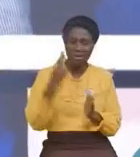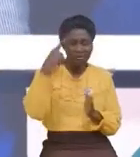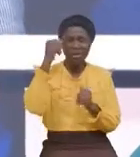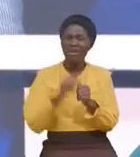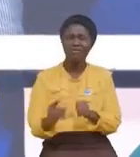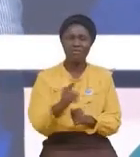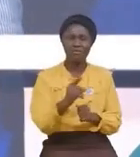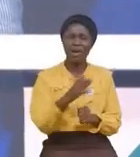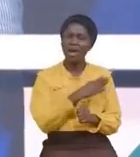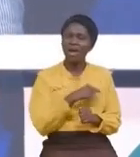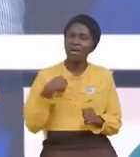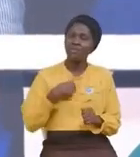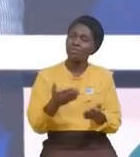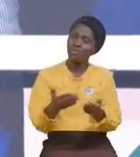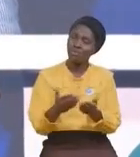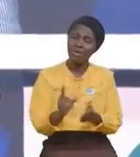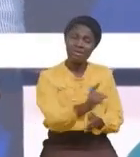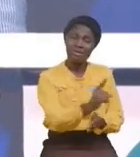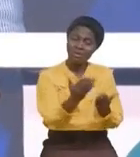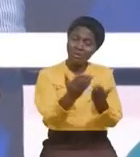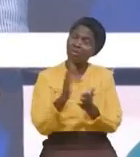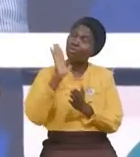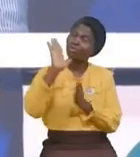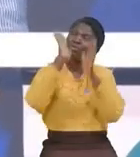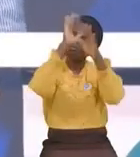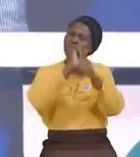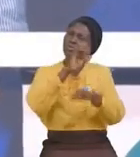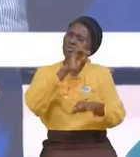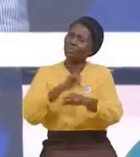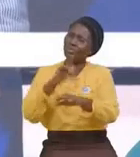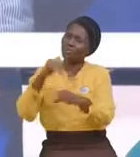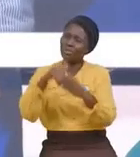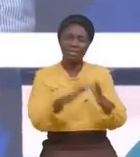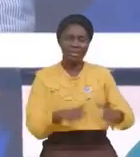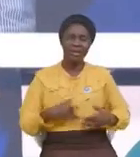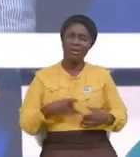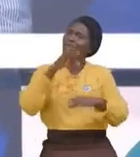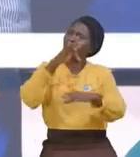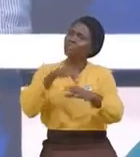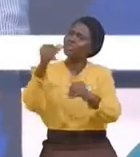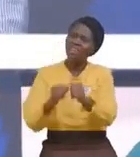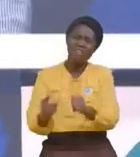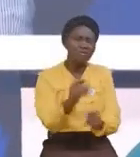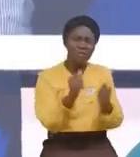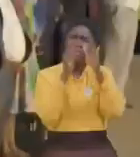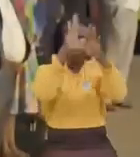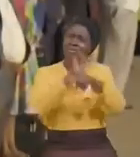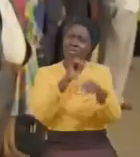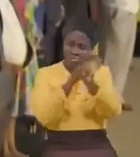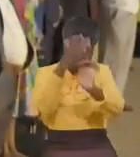miracle touch in their lives. Touch everyone with miracle in